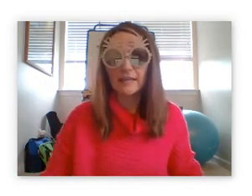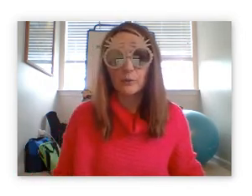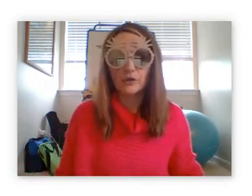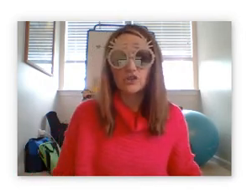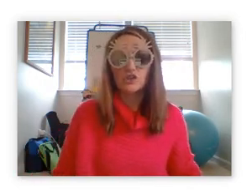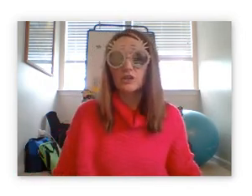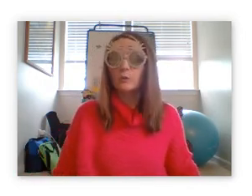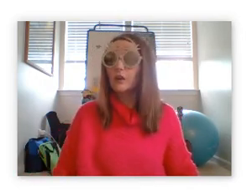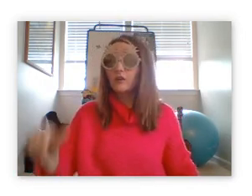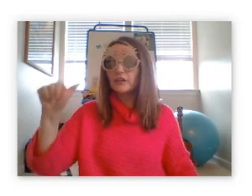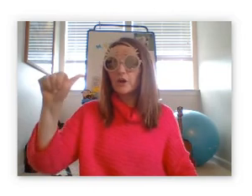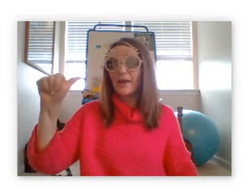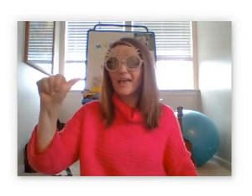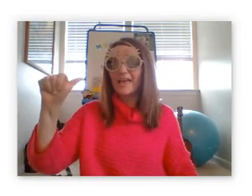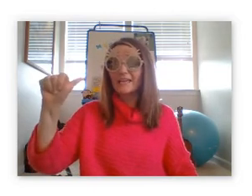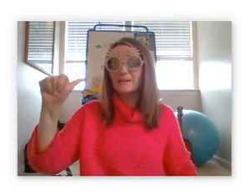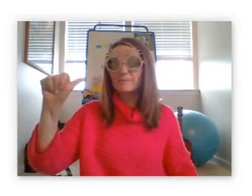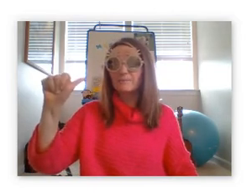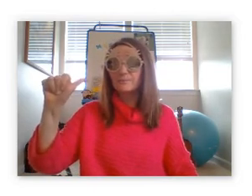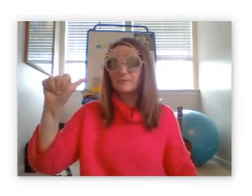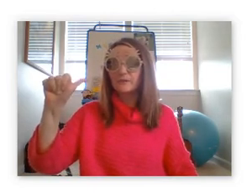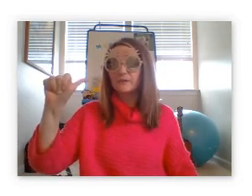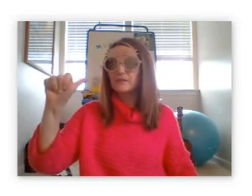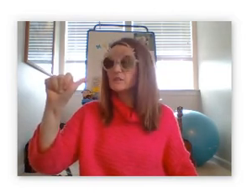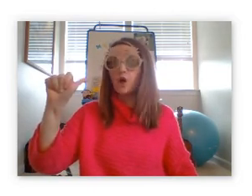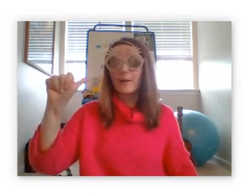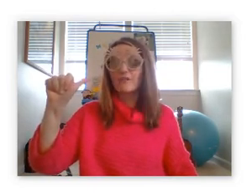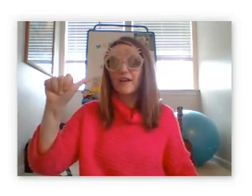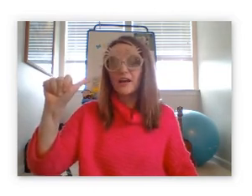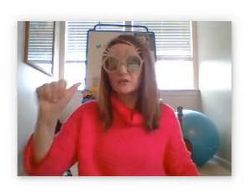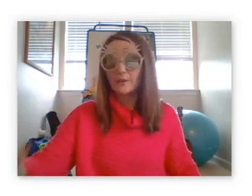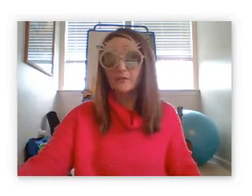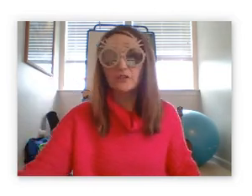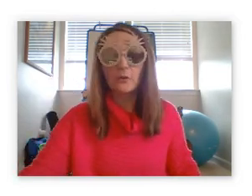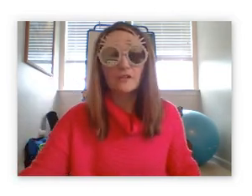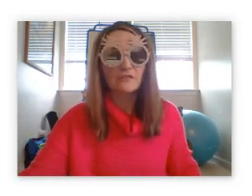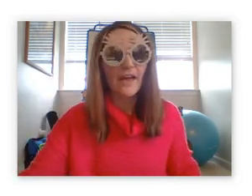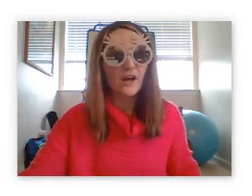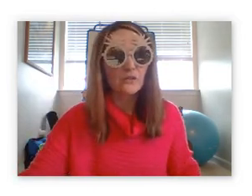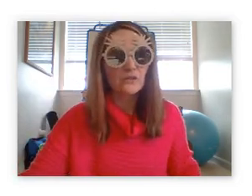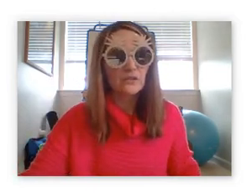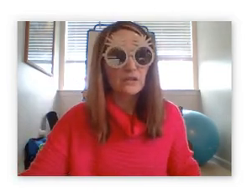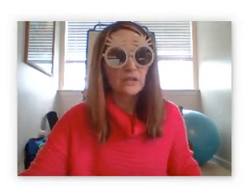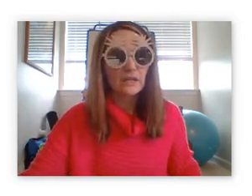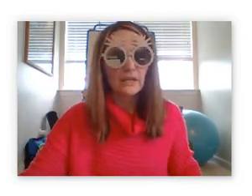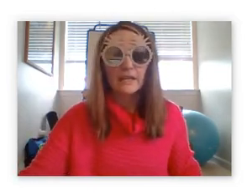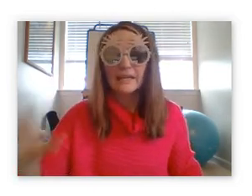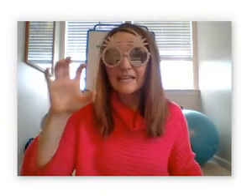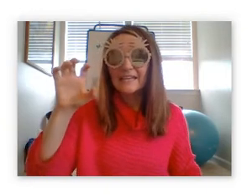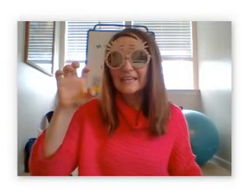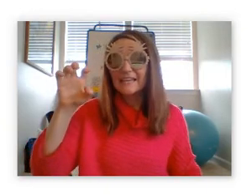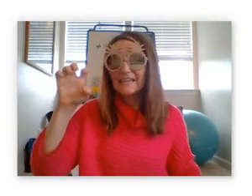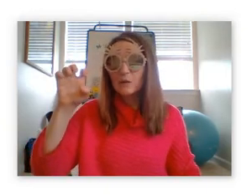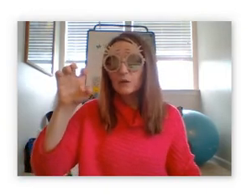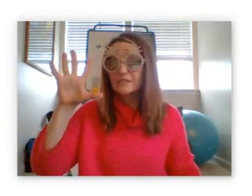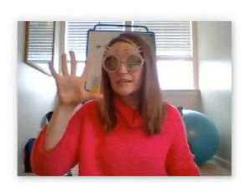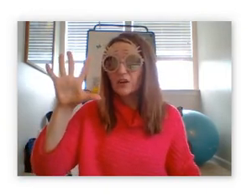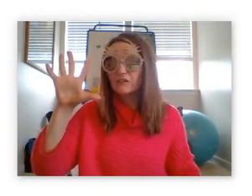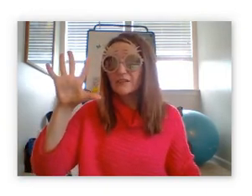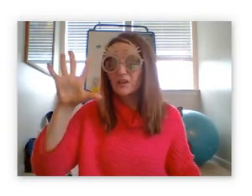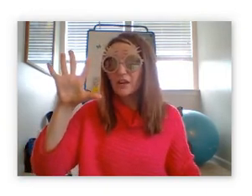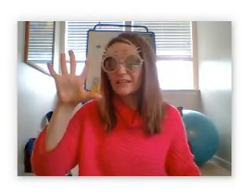sign language. We already know A. This is all about vowels, so we have to know our vowels. E, we're